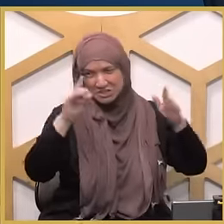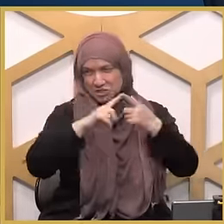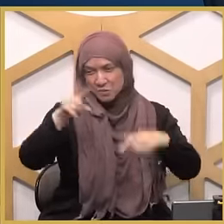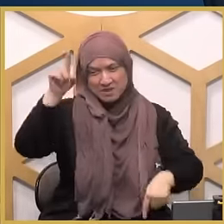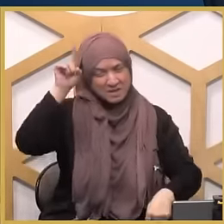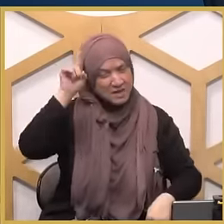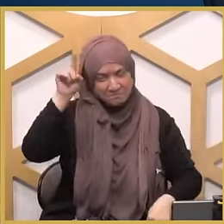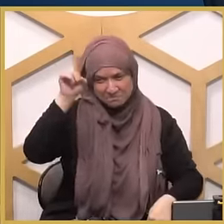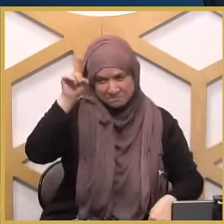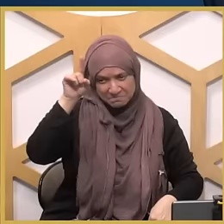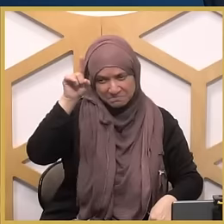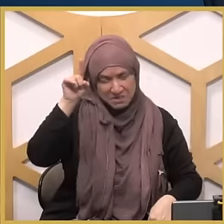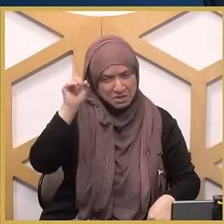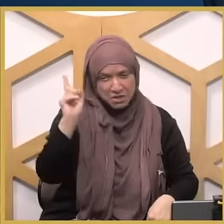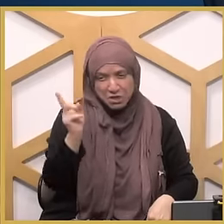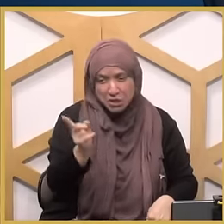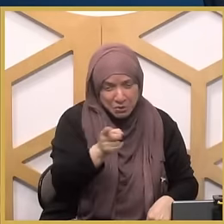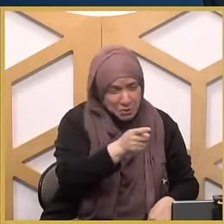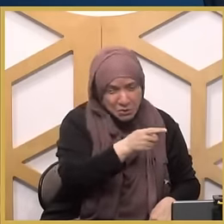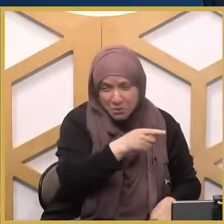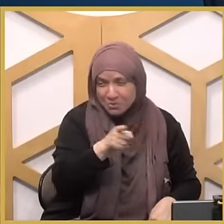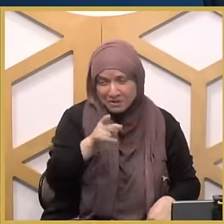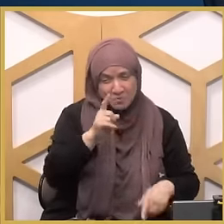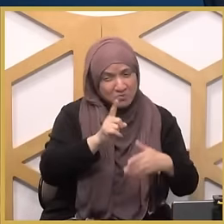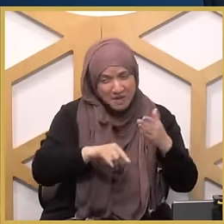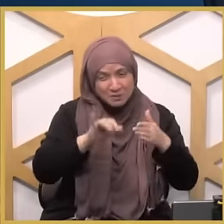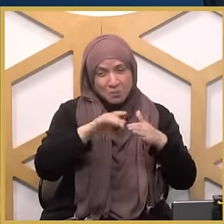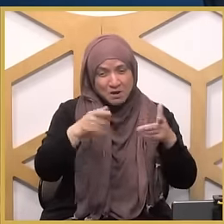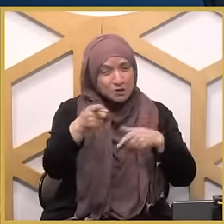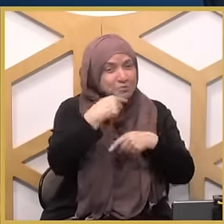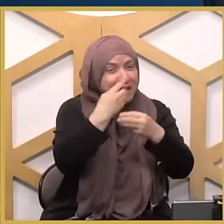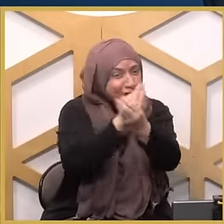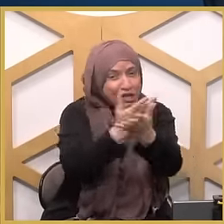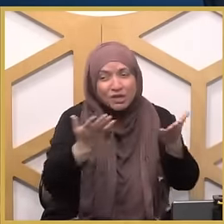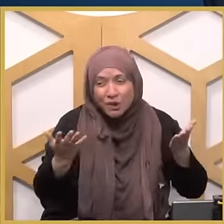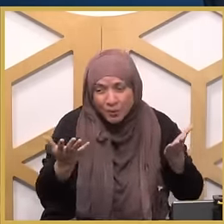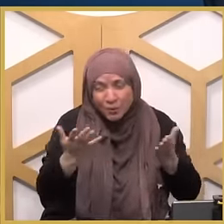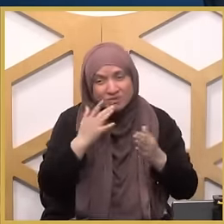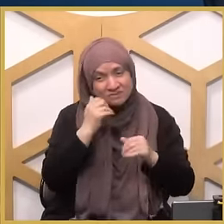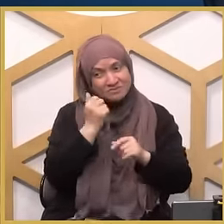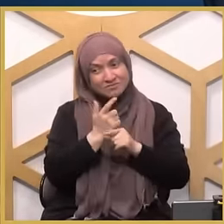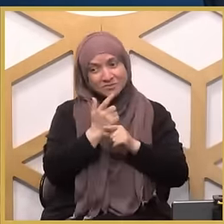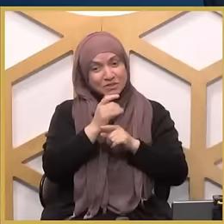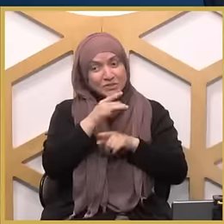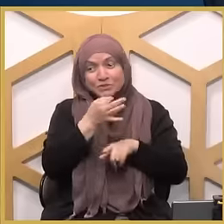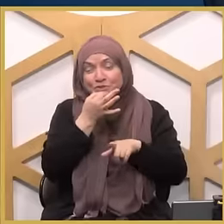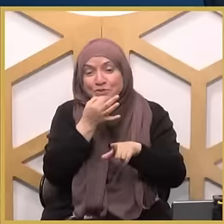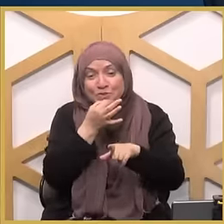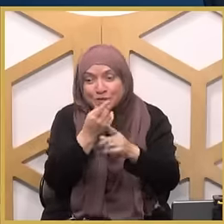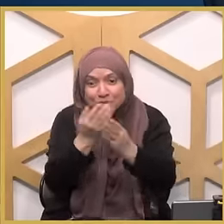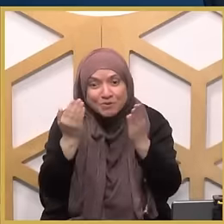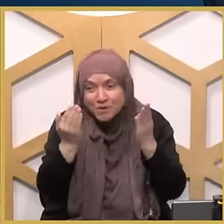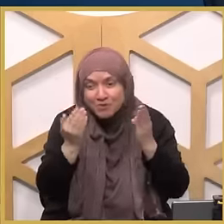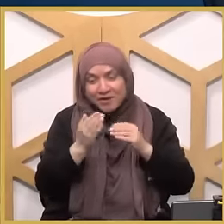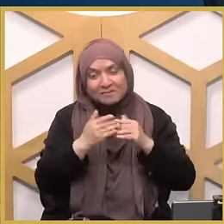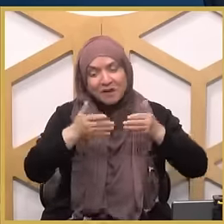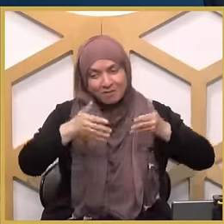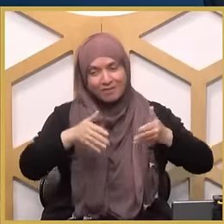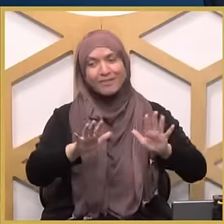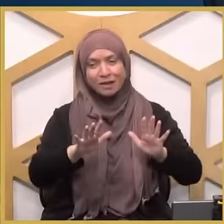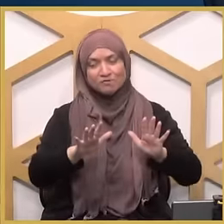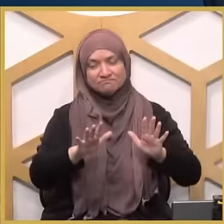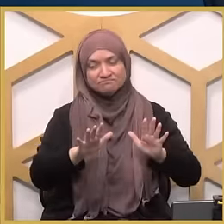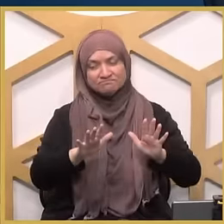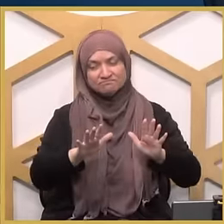let go and start gliding in Allah's grace subhanahu wa ta'ala and Allah's yani kingdom, the easier life gets on you. But if the more you try